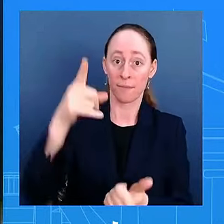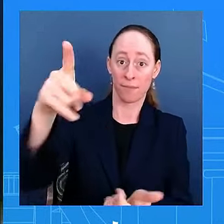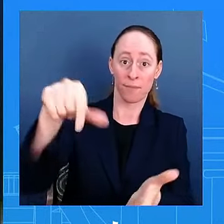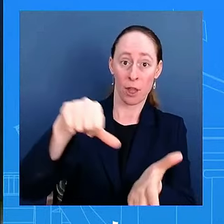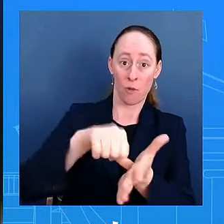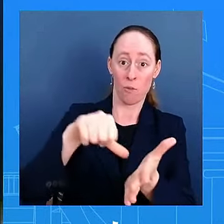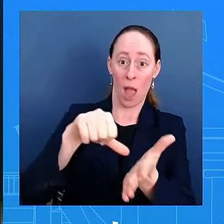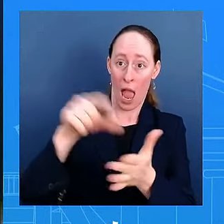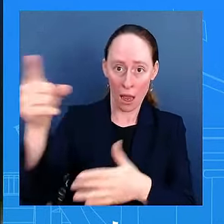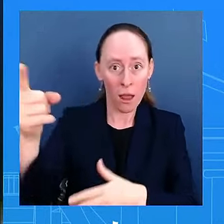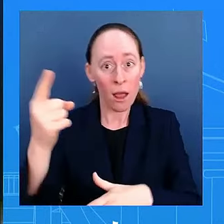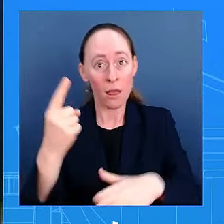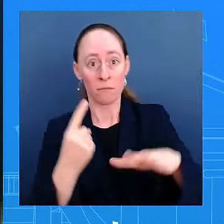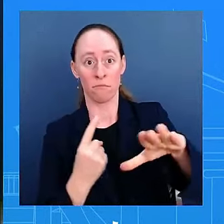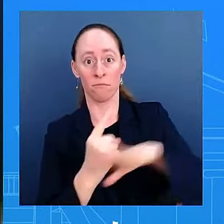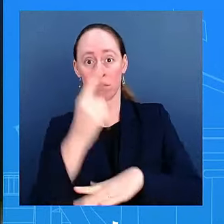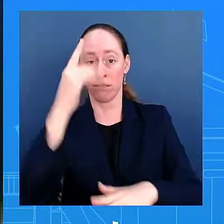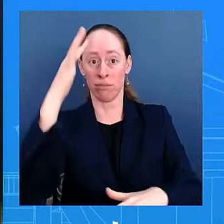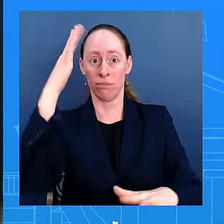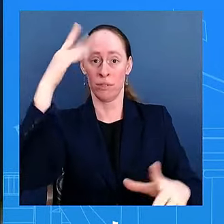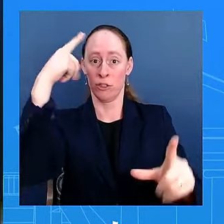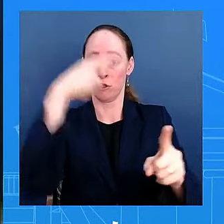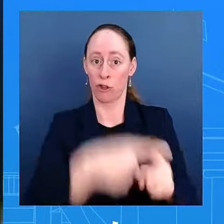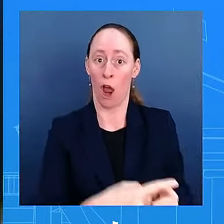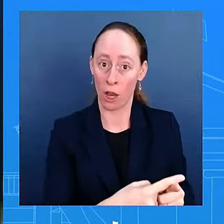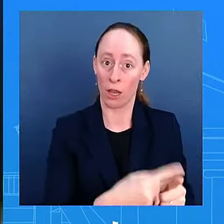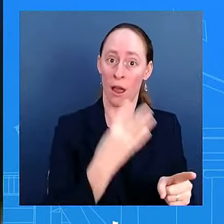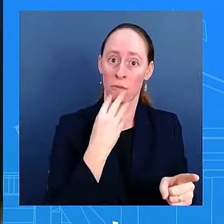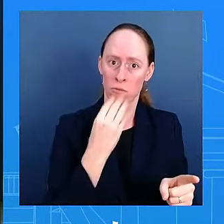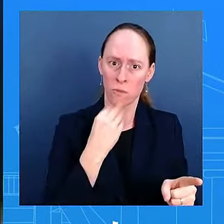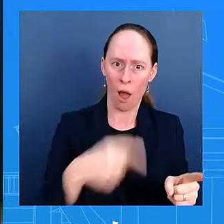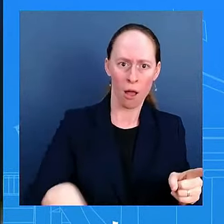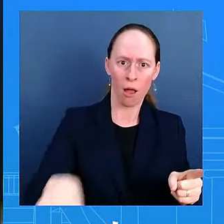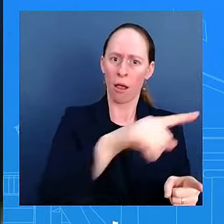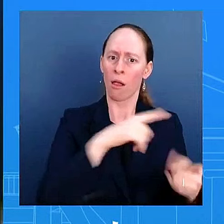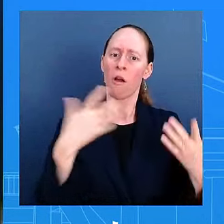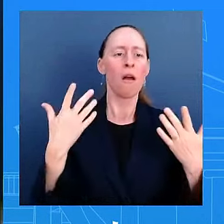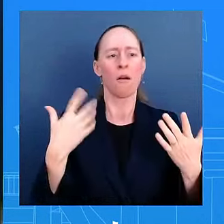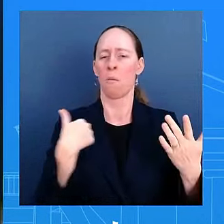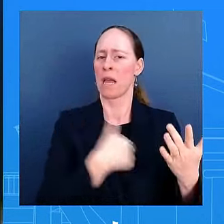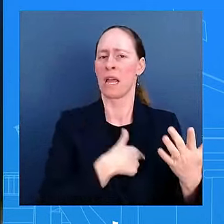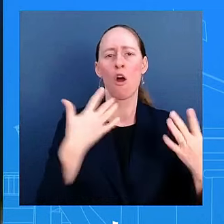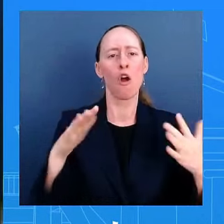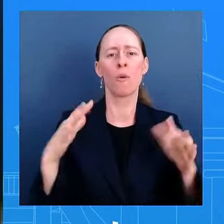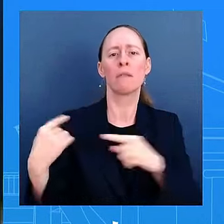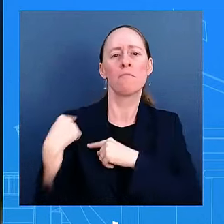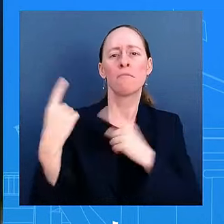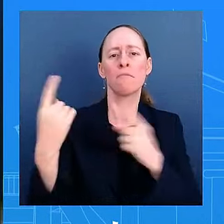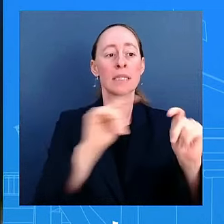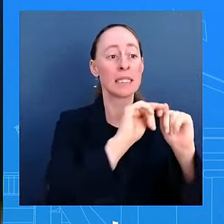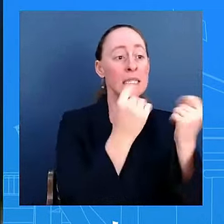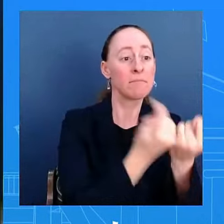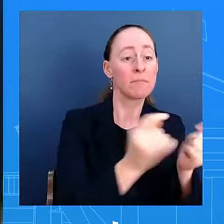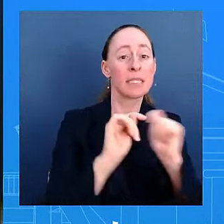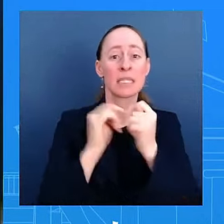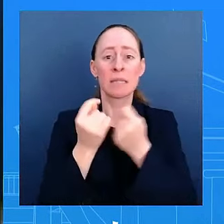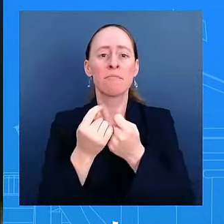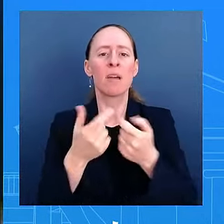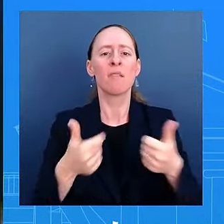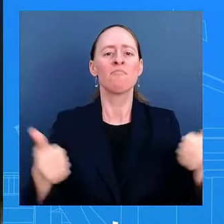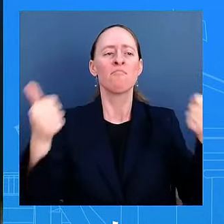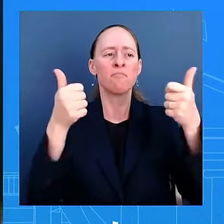that happened on the staff level, obviously on the leaders level. And I'm just going to be super mindful here. I'm not going to read out from